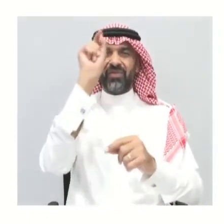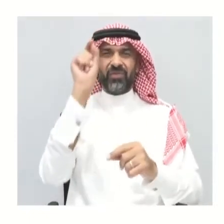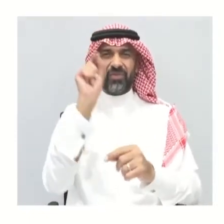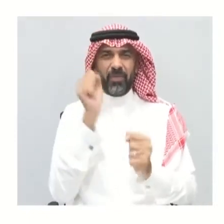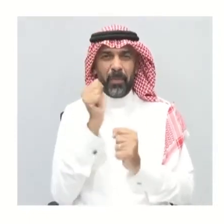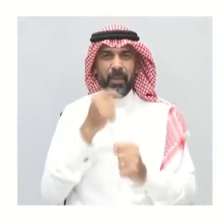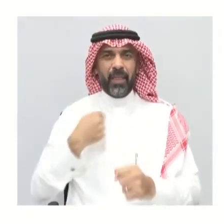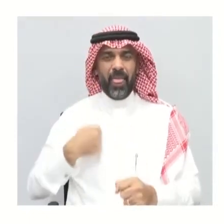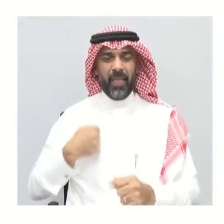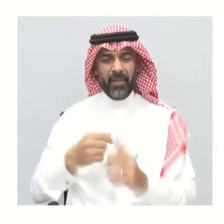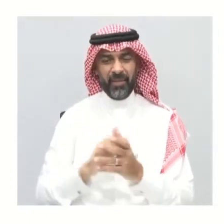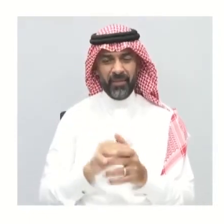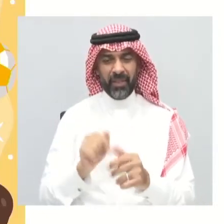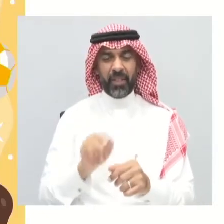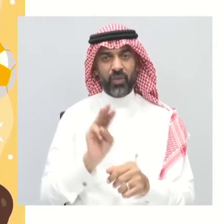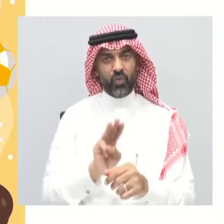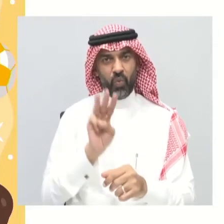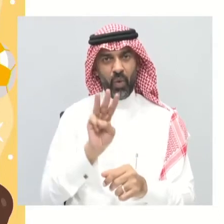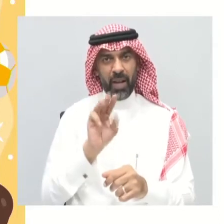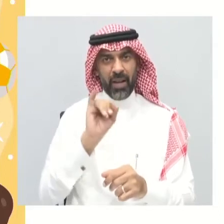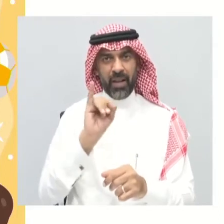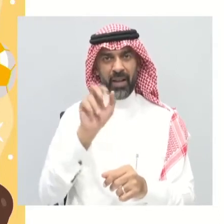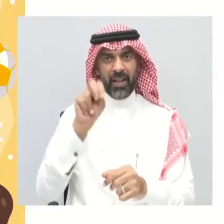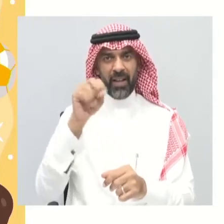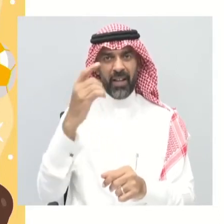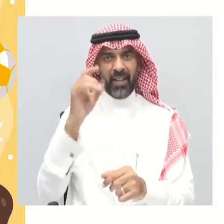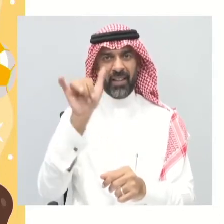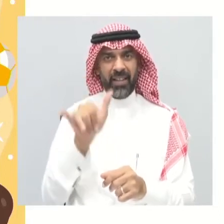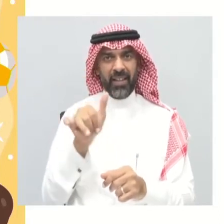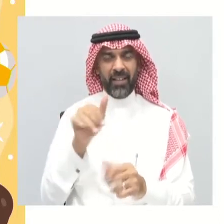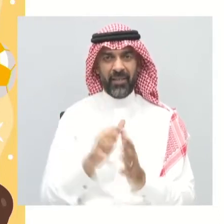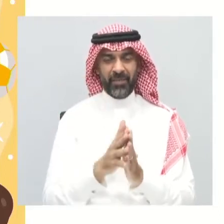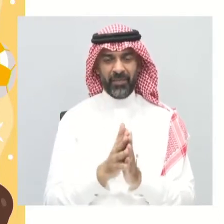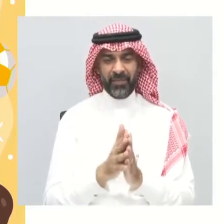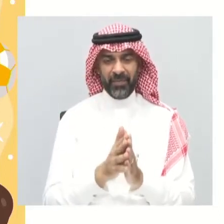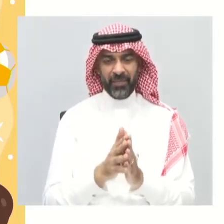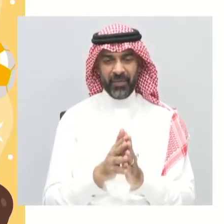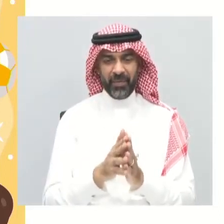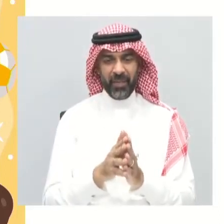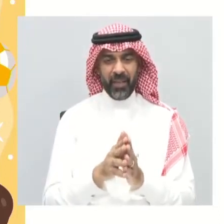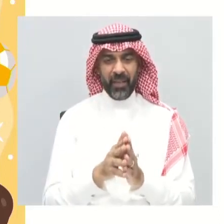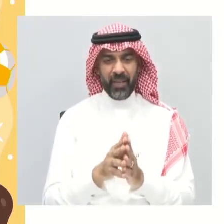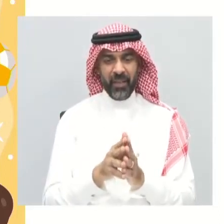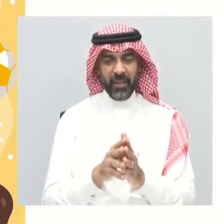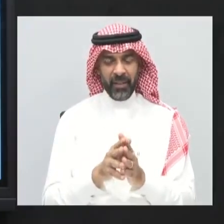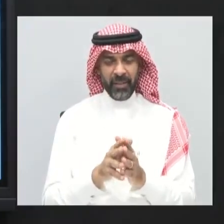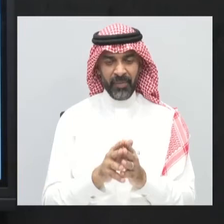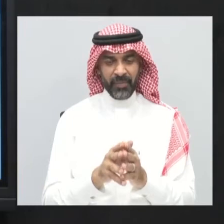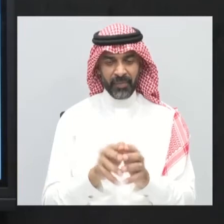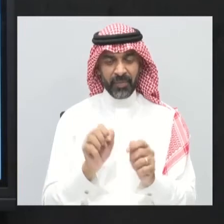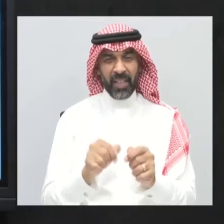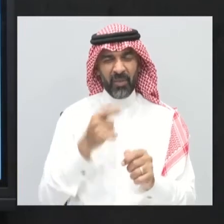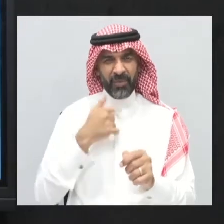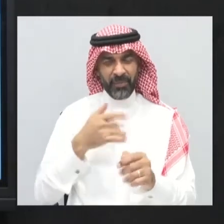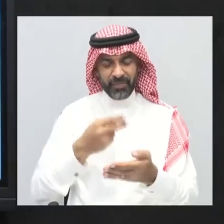It's windy today. Now, we are going to do a little bit of drawing so that